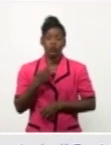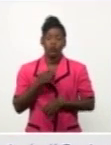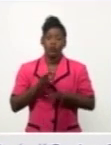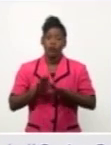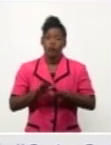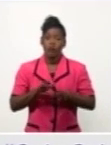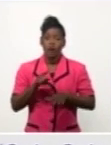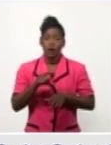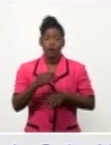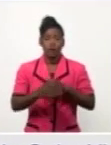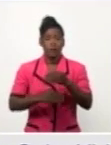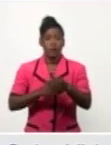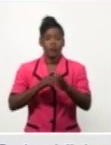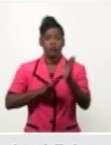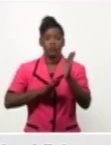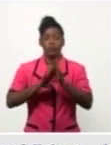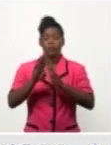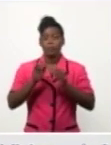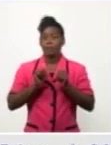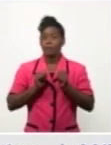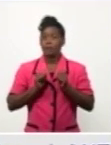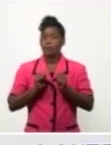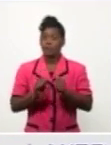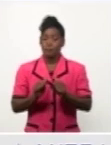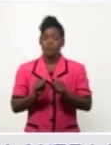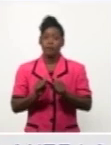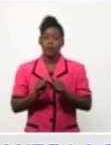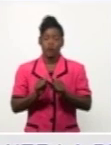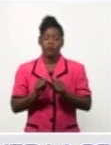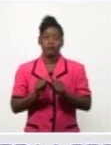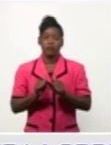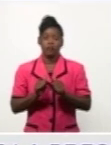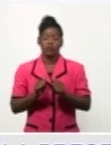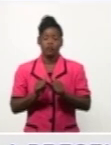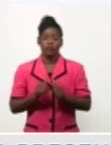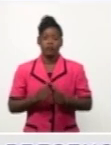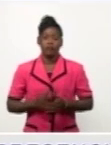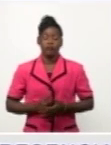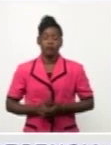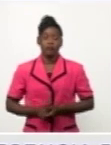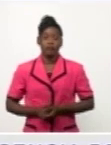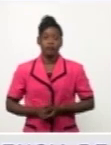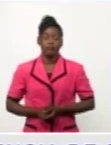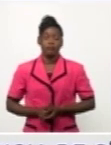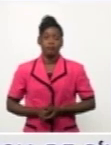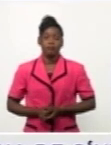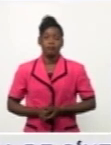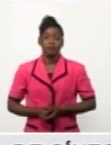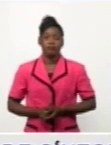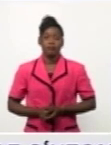We are working on them and we really hope that they will recover.